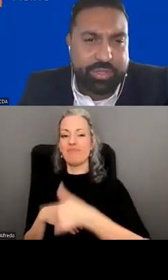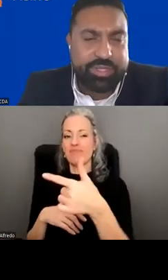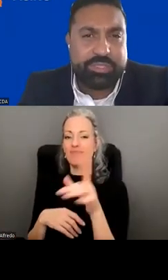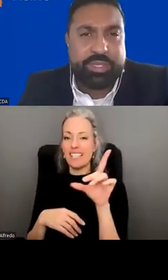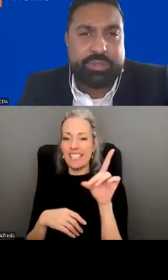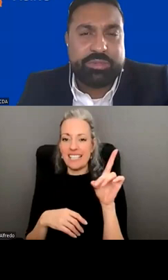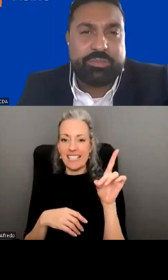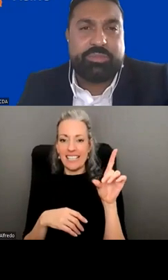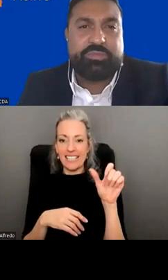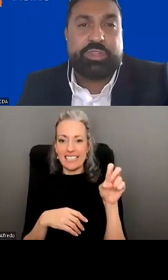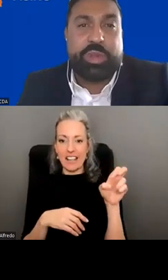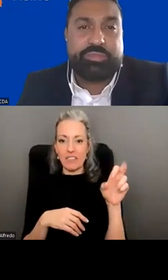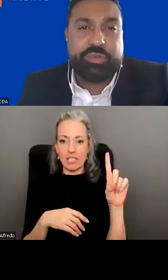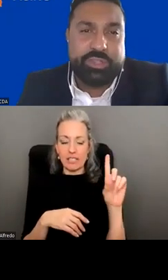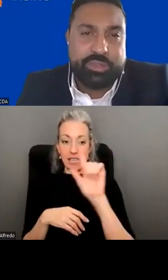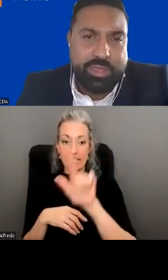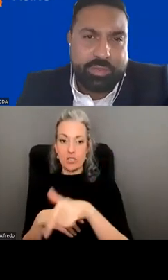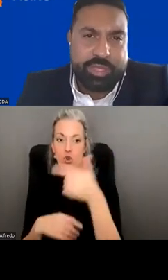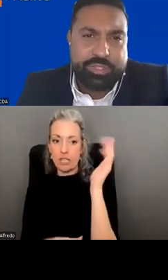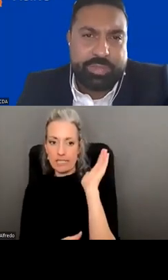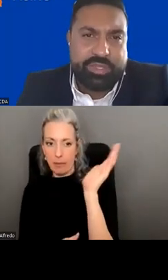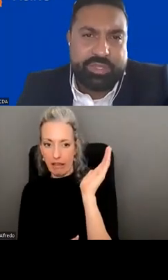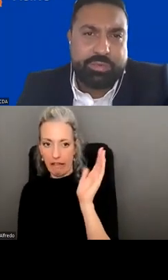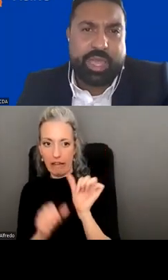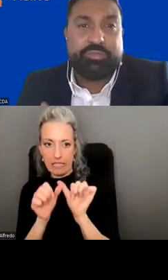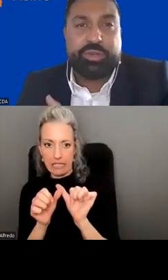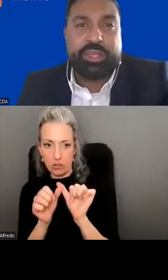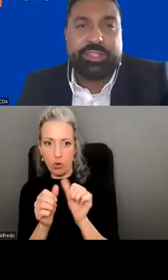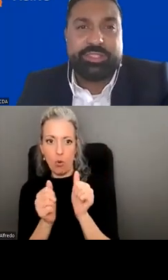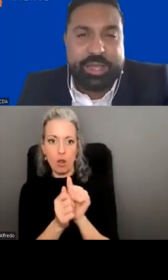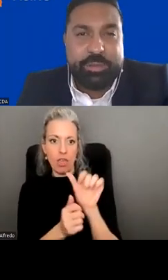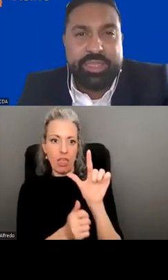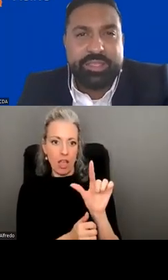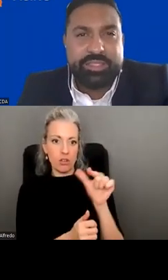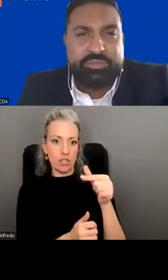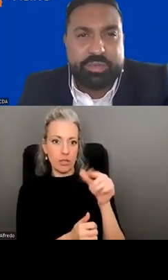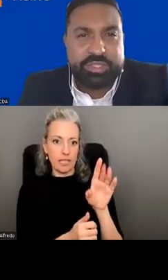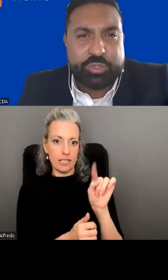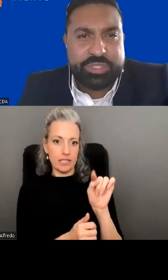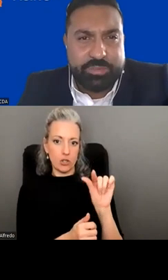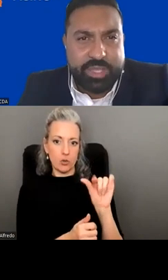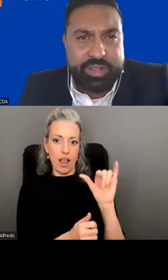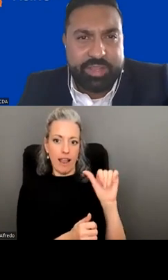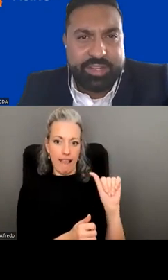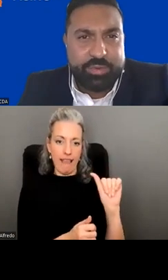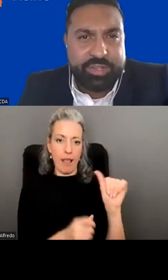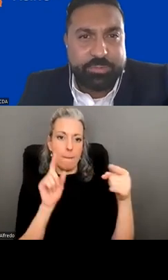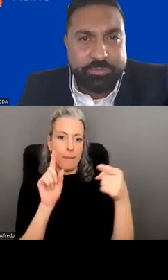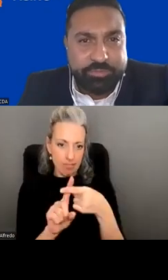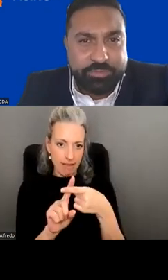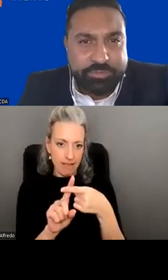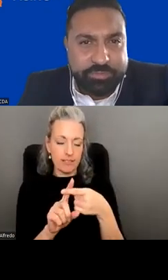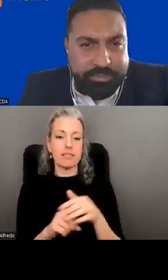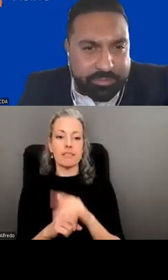and Angie are going to speak to some further efforts with the LGBTQ effort, I guess, and some focus groups. So David, I'll hand it over to